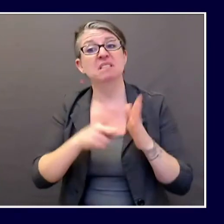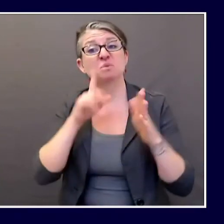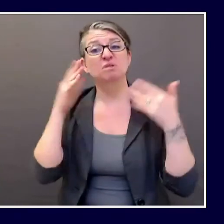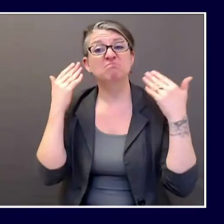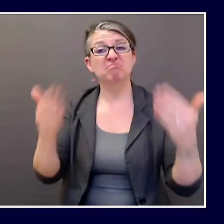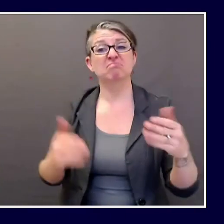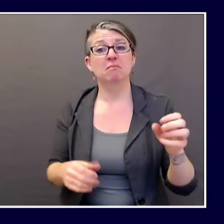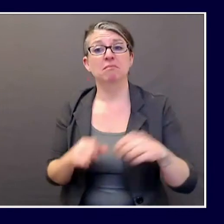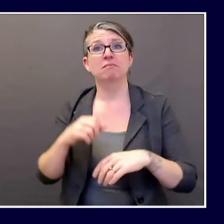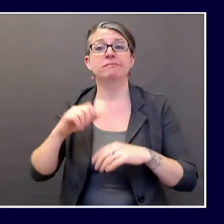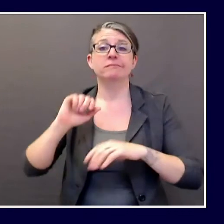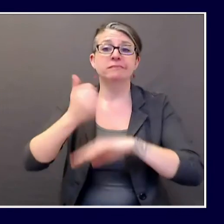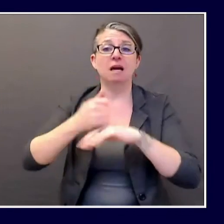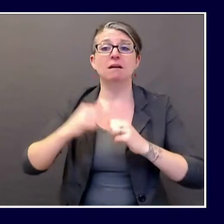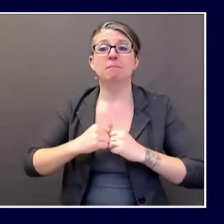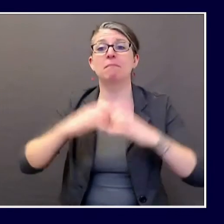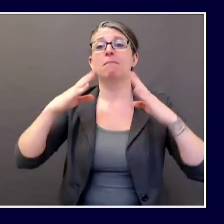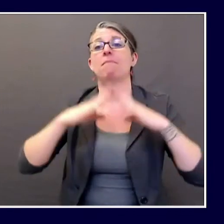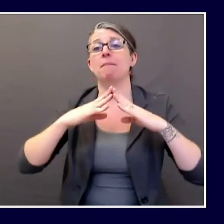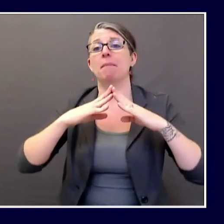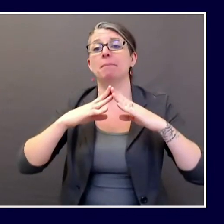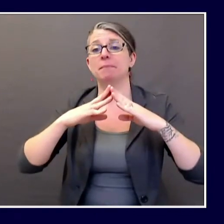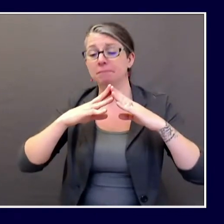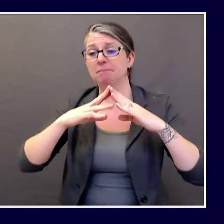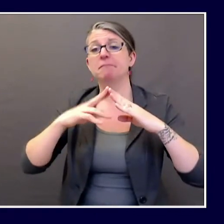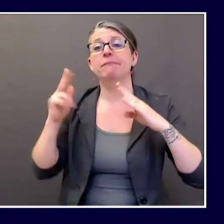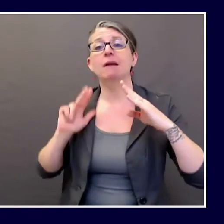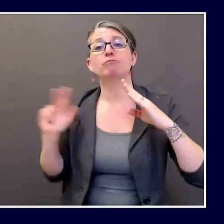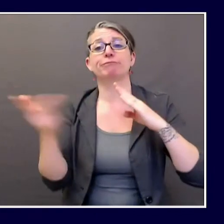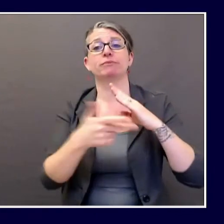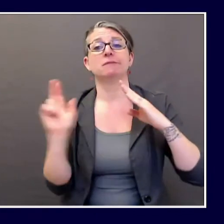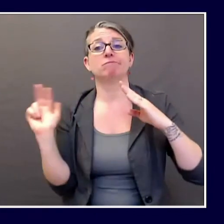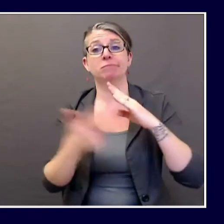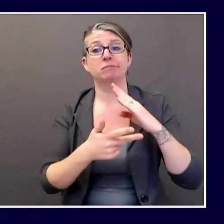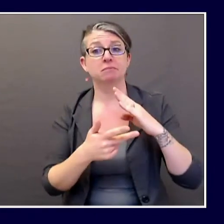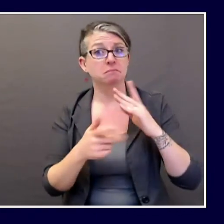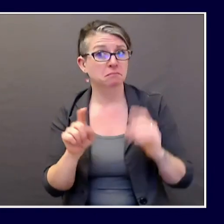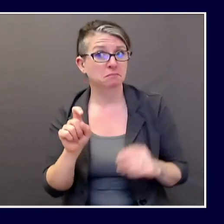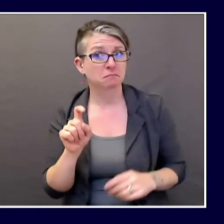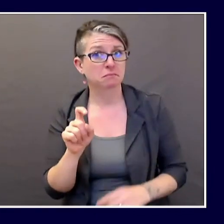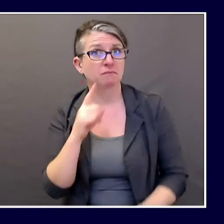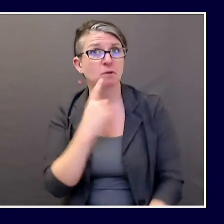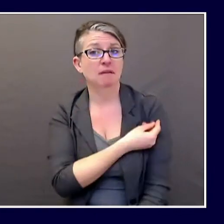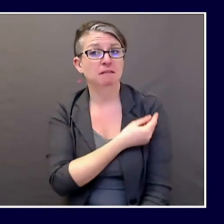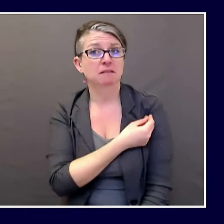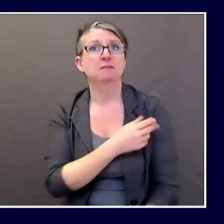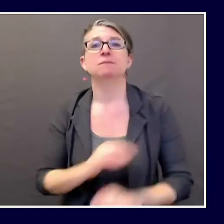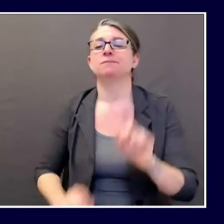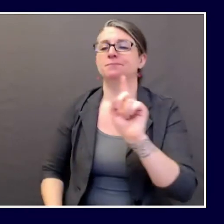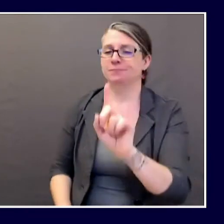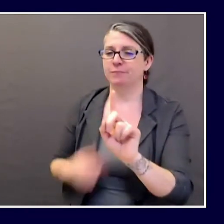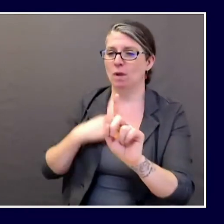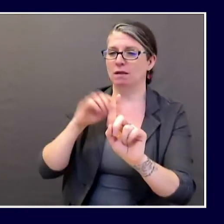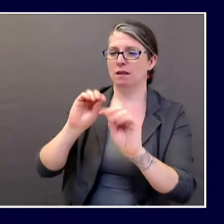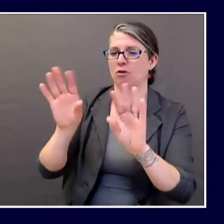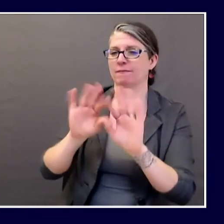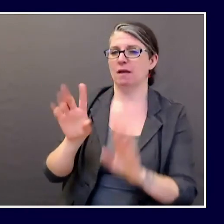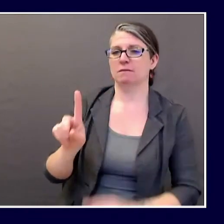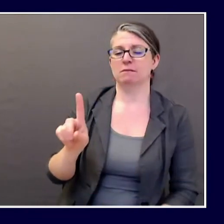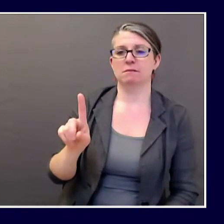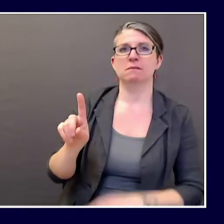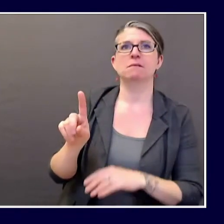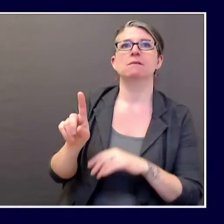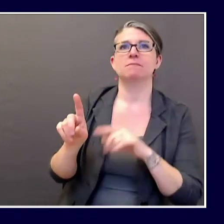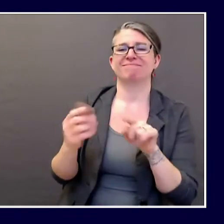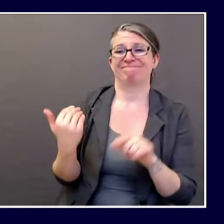note on the first point, Caitlin, on drive-throughs. We are already doing drive-through clinics. Just last Friday, the Buxton Fire Department